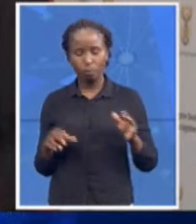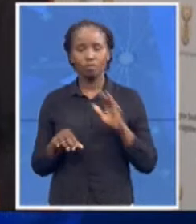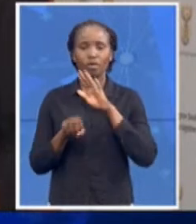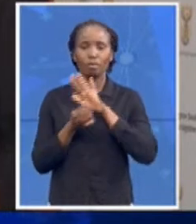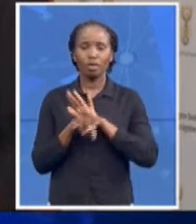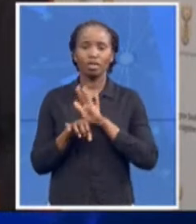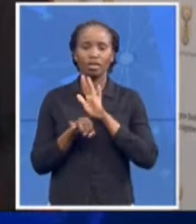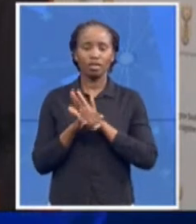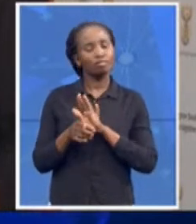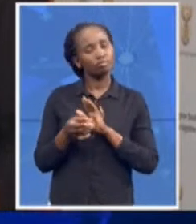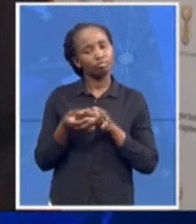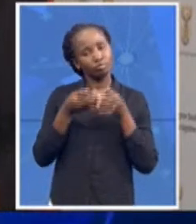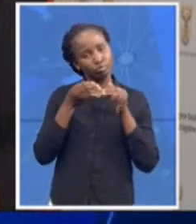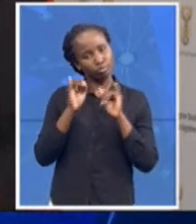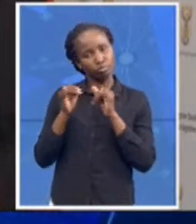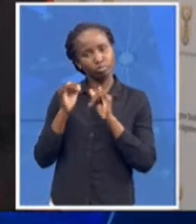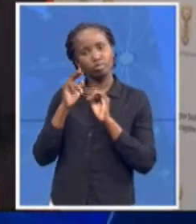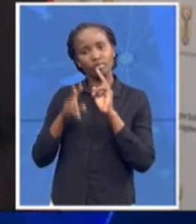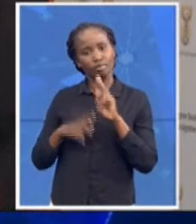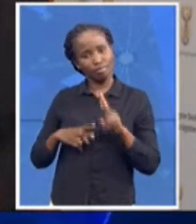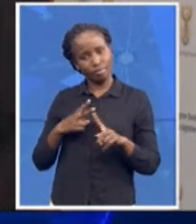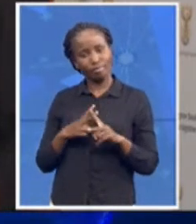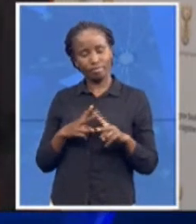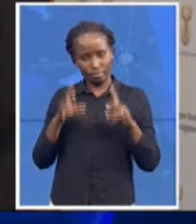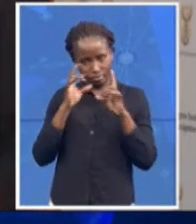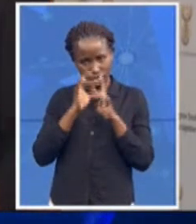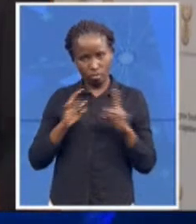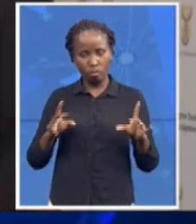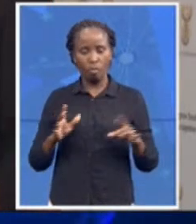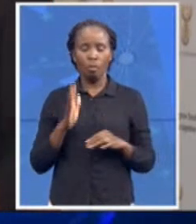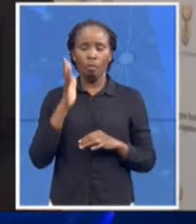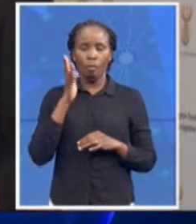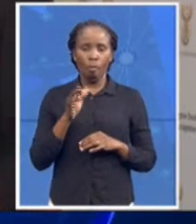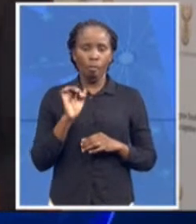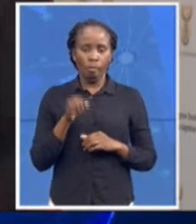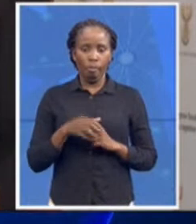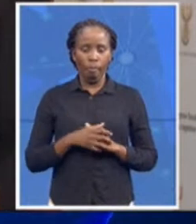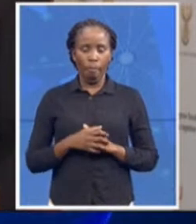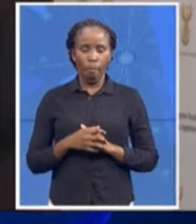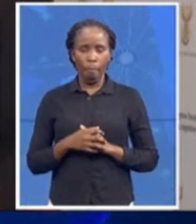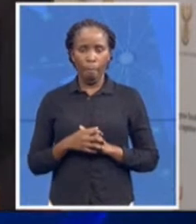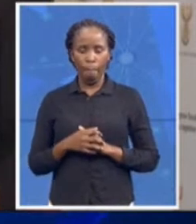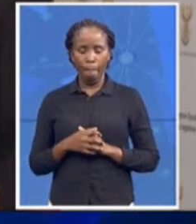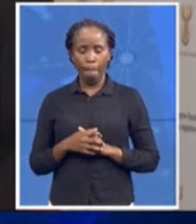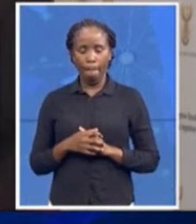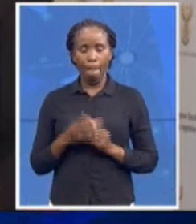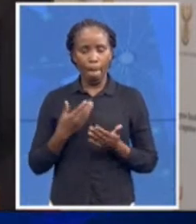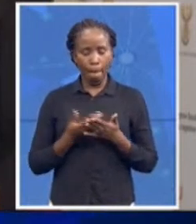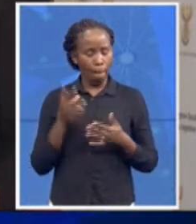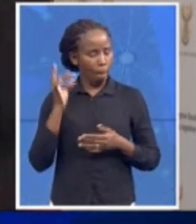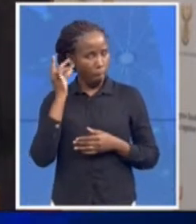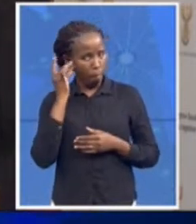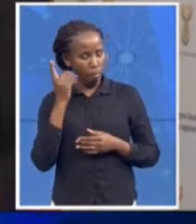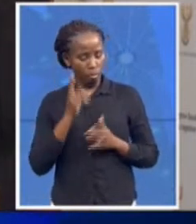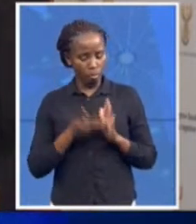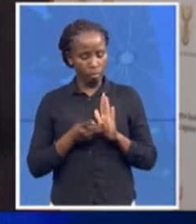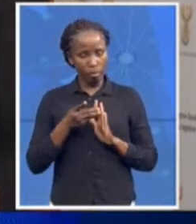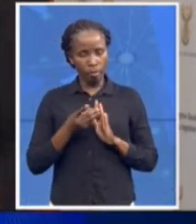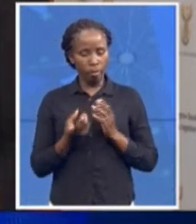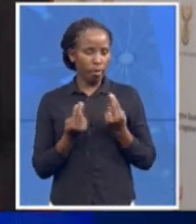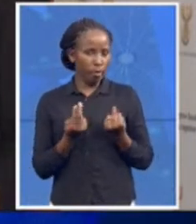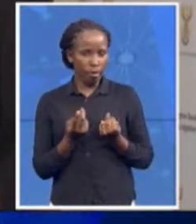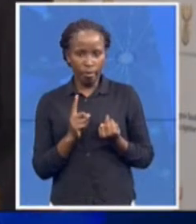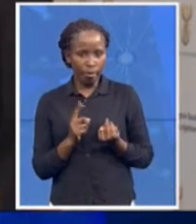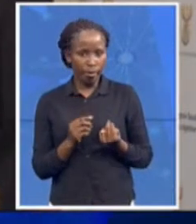specific timelines as indicated by the Minister as to the developments regarding people that are being pursued through disciplinary